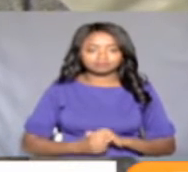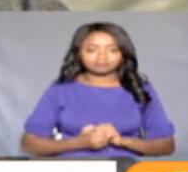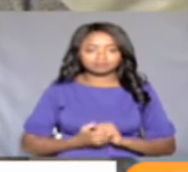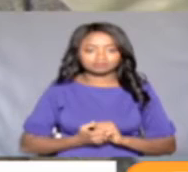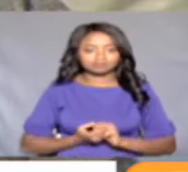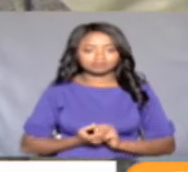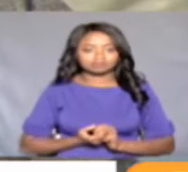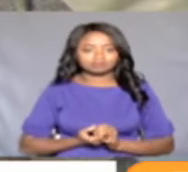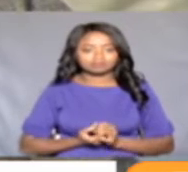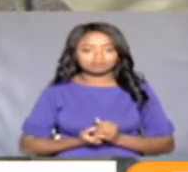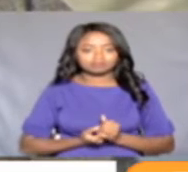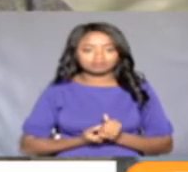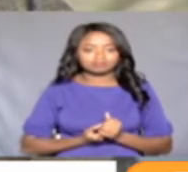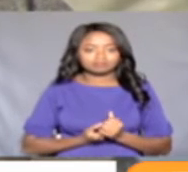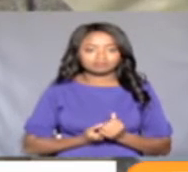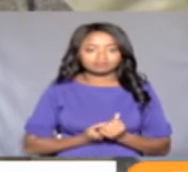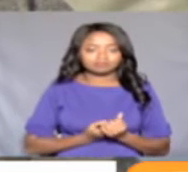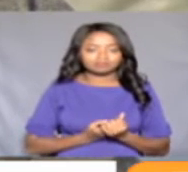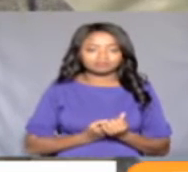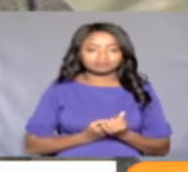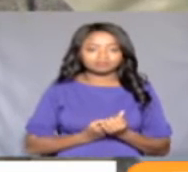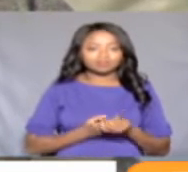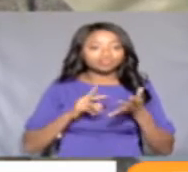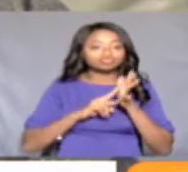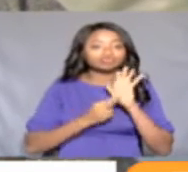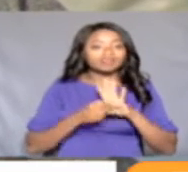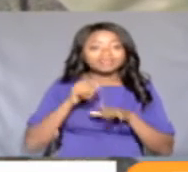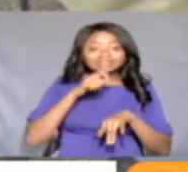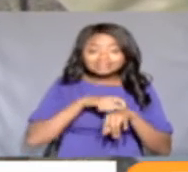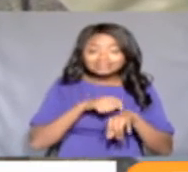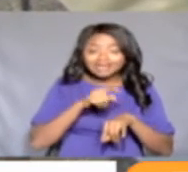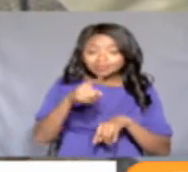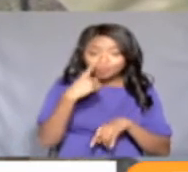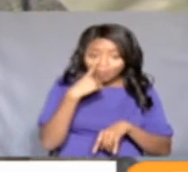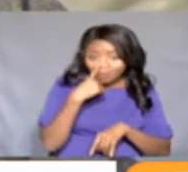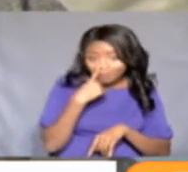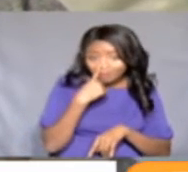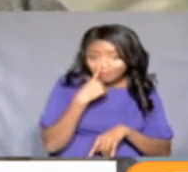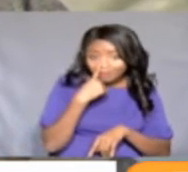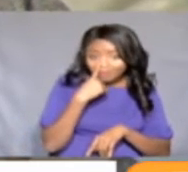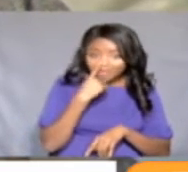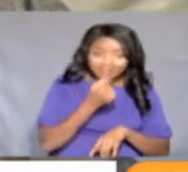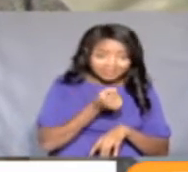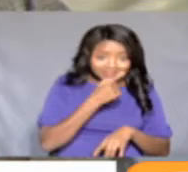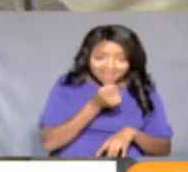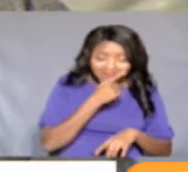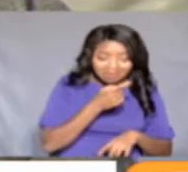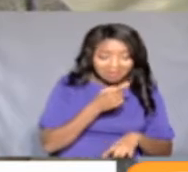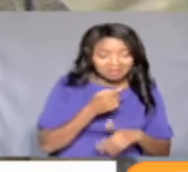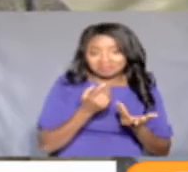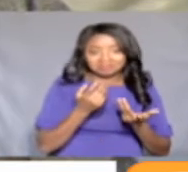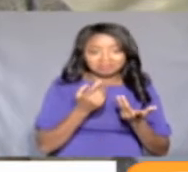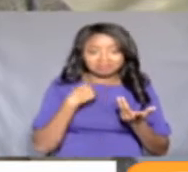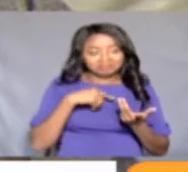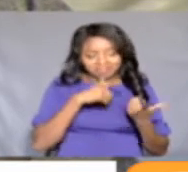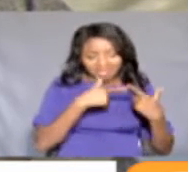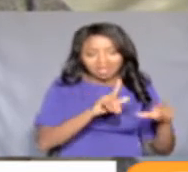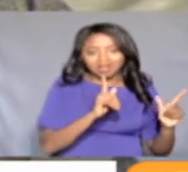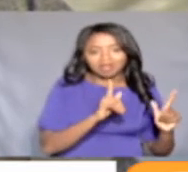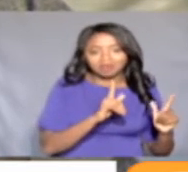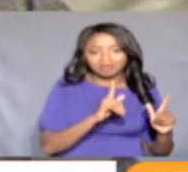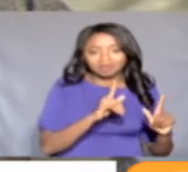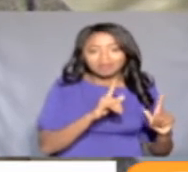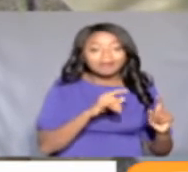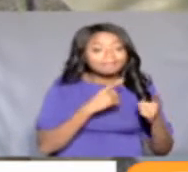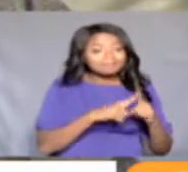are actually titrating the dosages according to your patients. So this is allowed. But if you